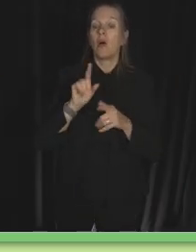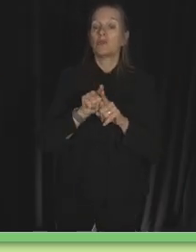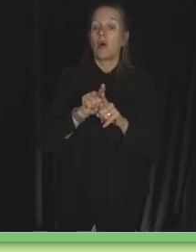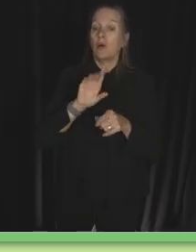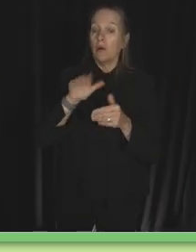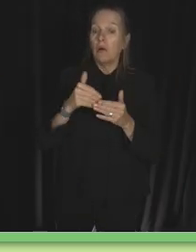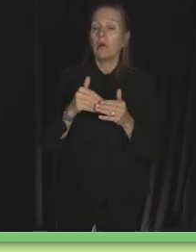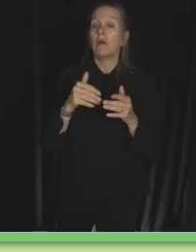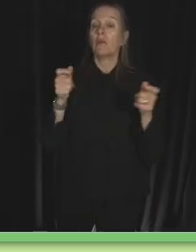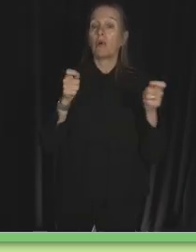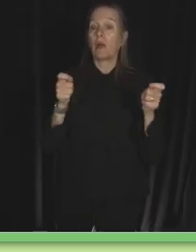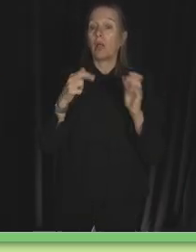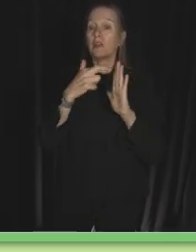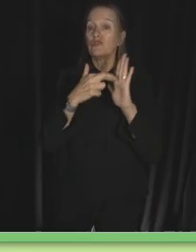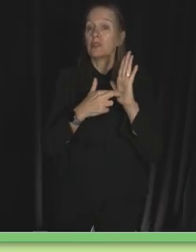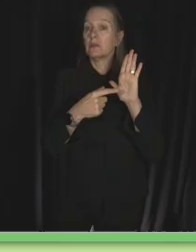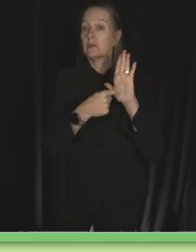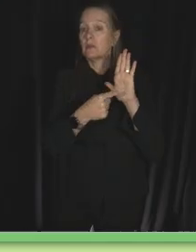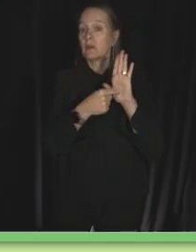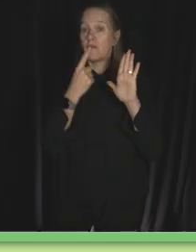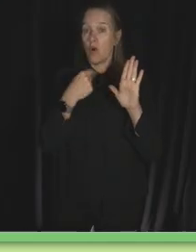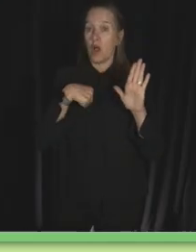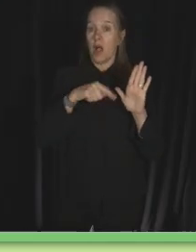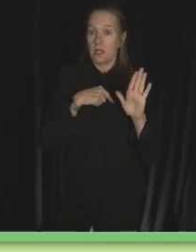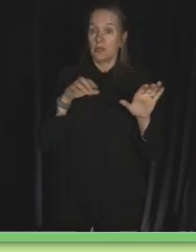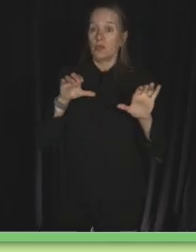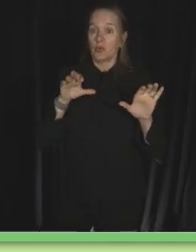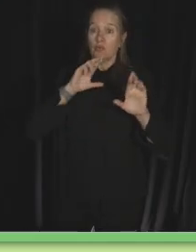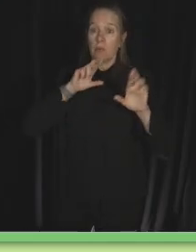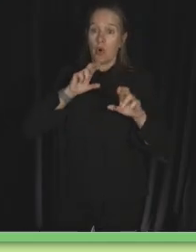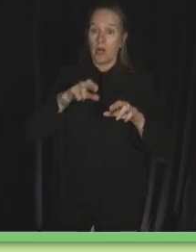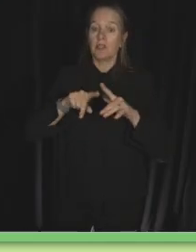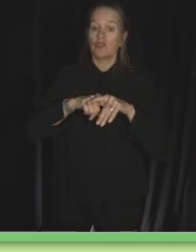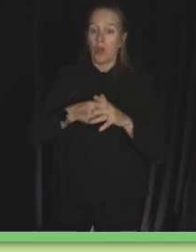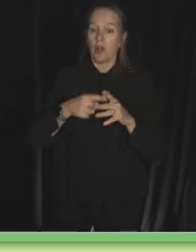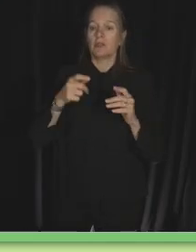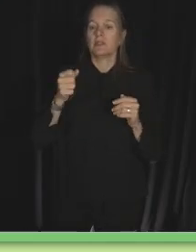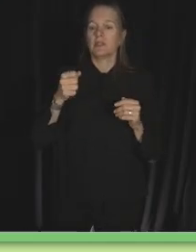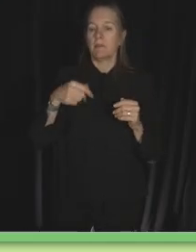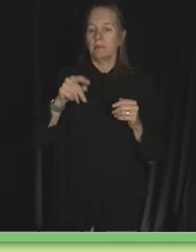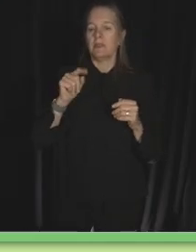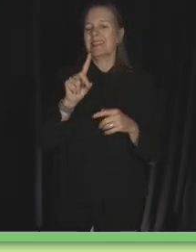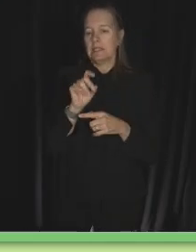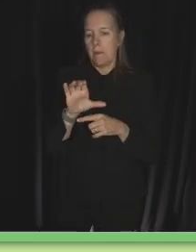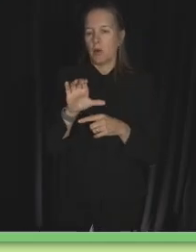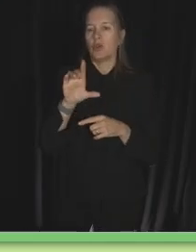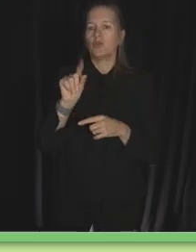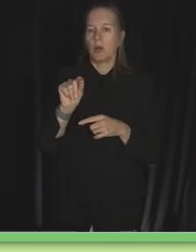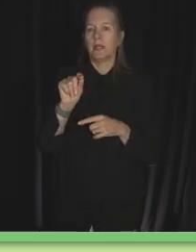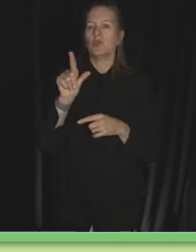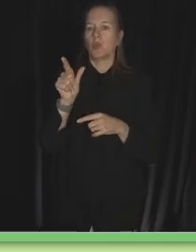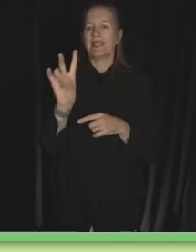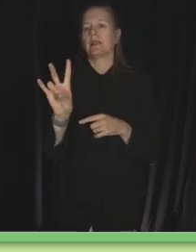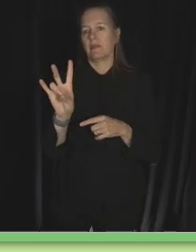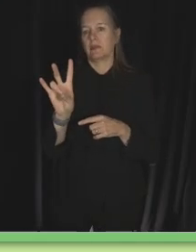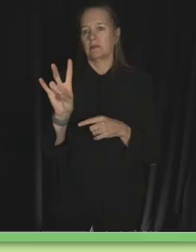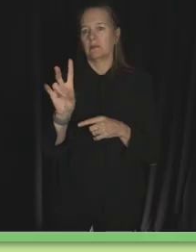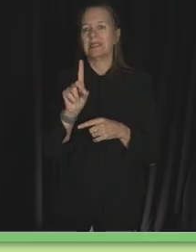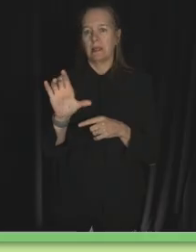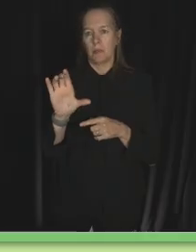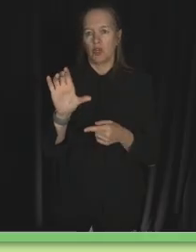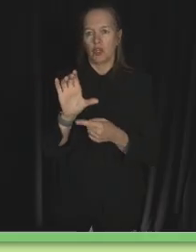applies for us to do those reporting of things in September of 2027. We have plenty, or December, we have plenty of